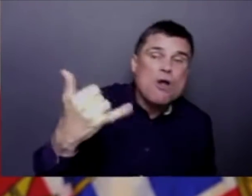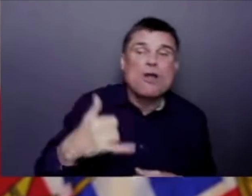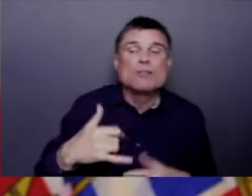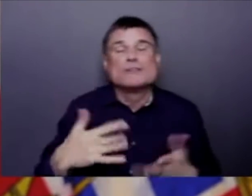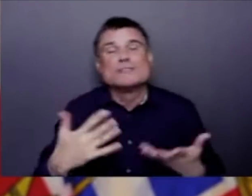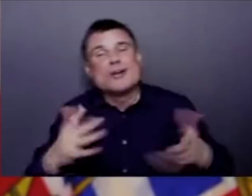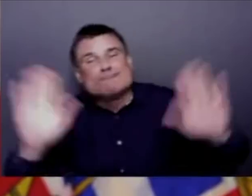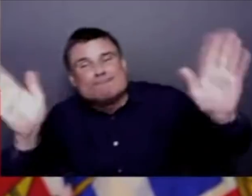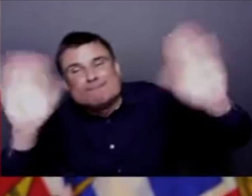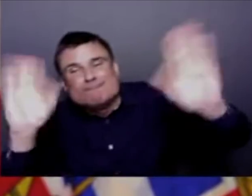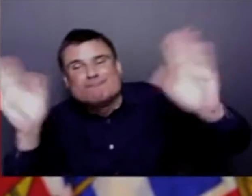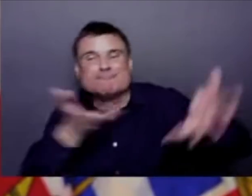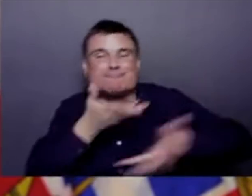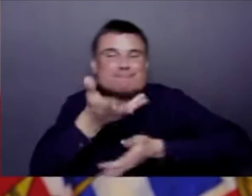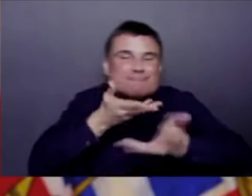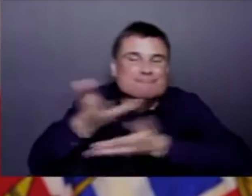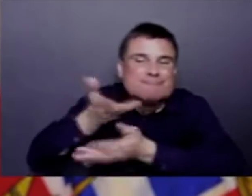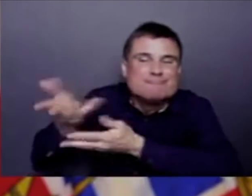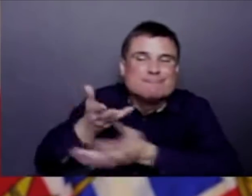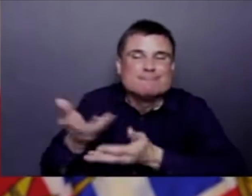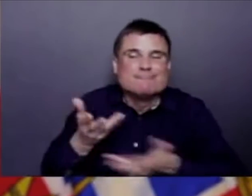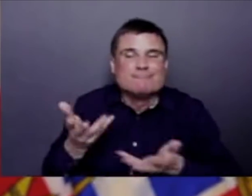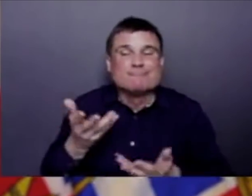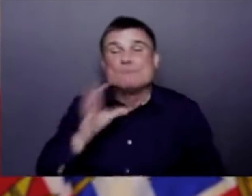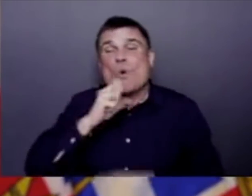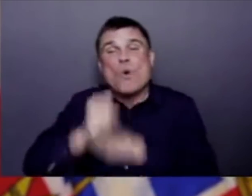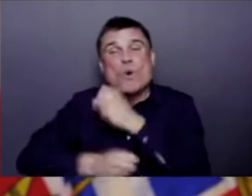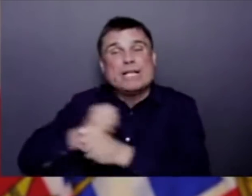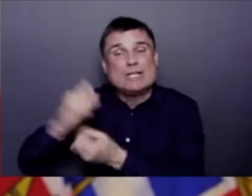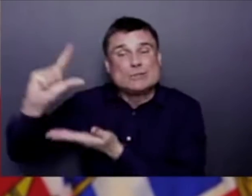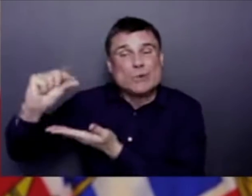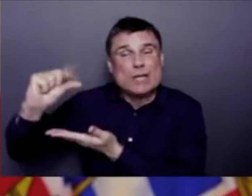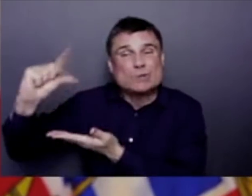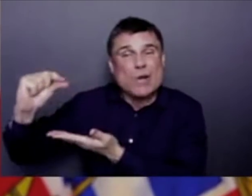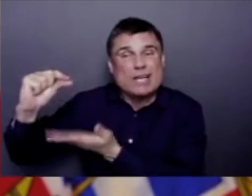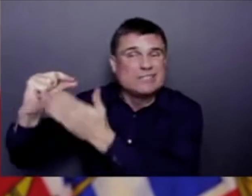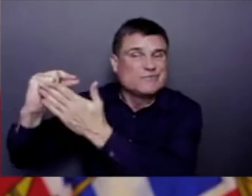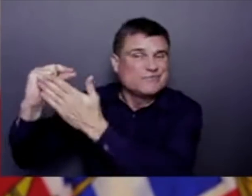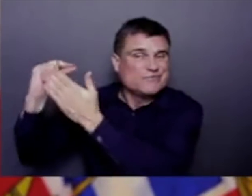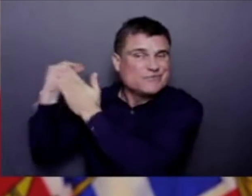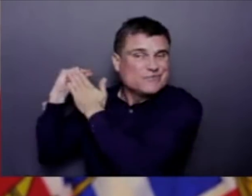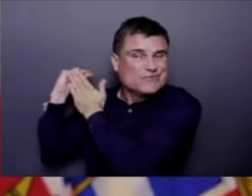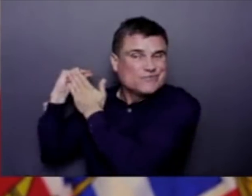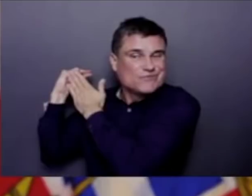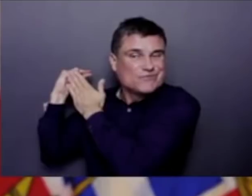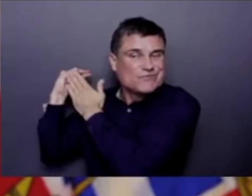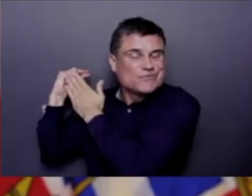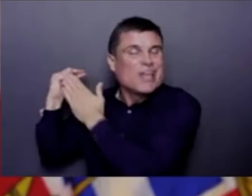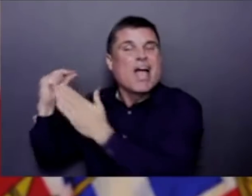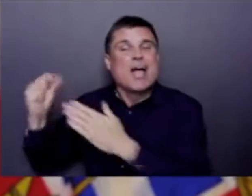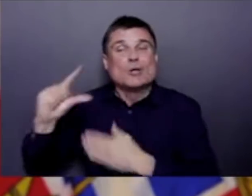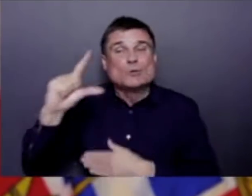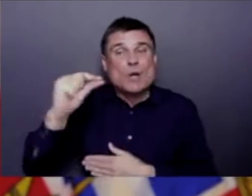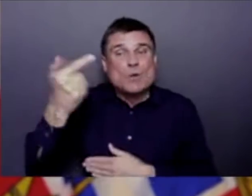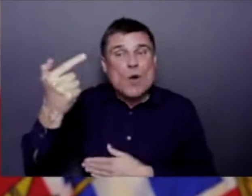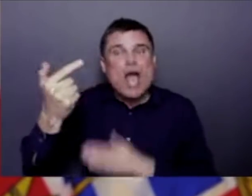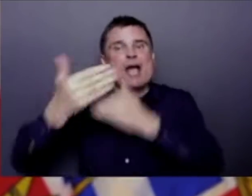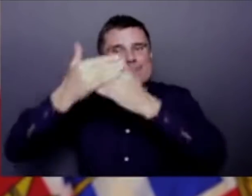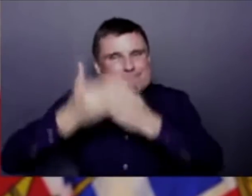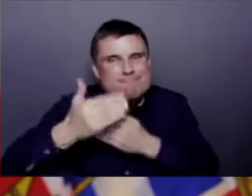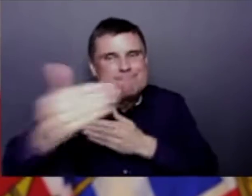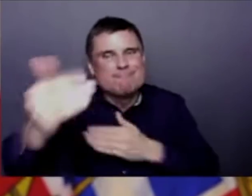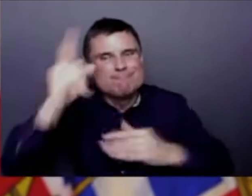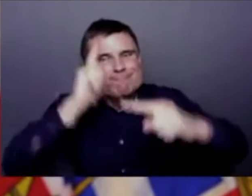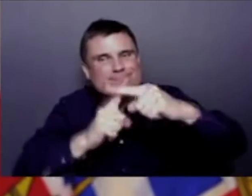cultural, your family traditions, but we must do this without the usual house parties or